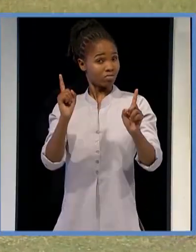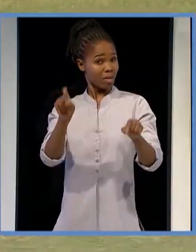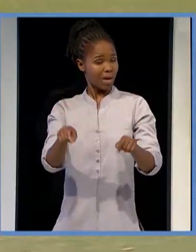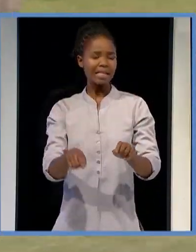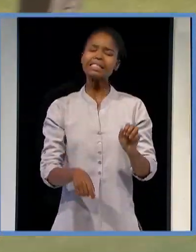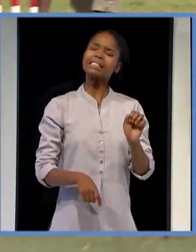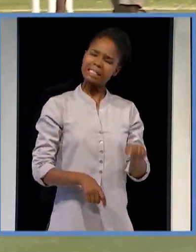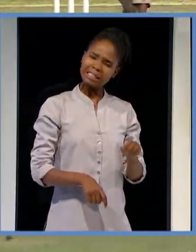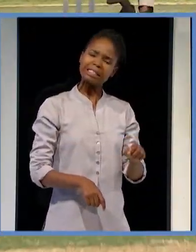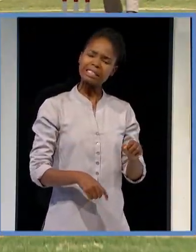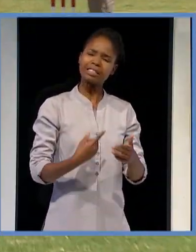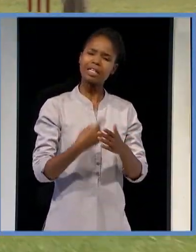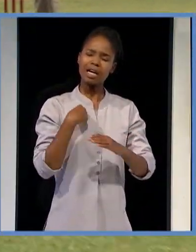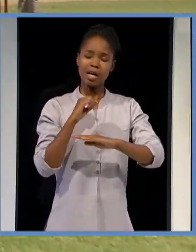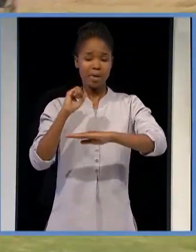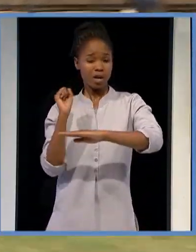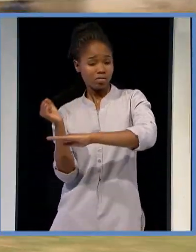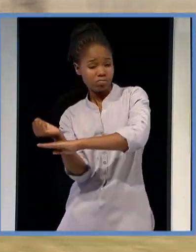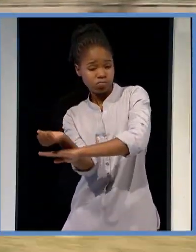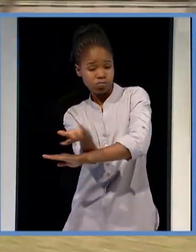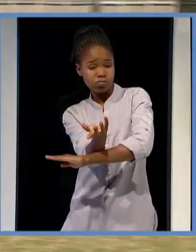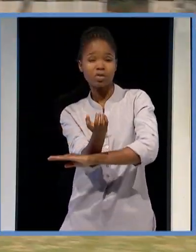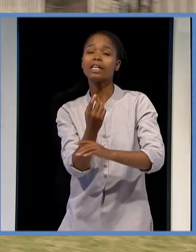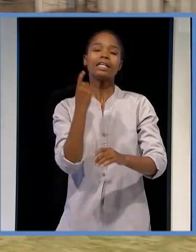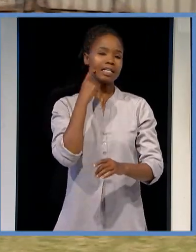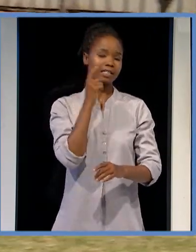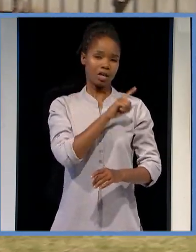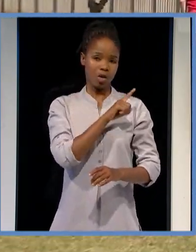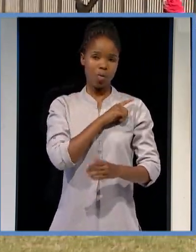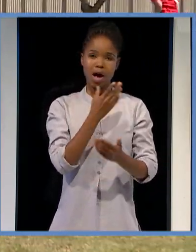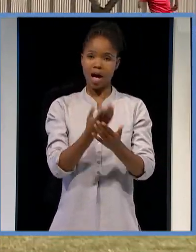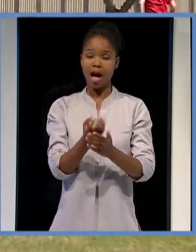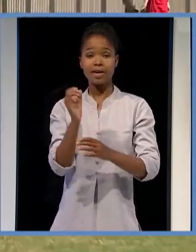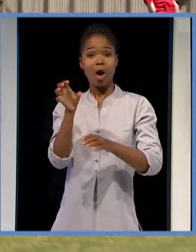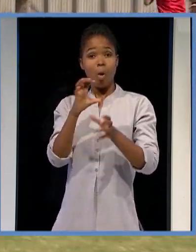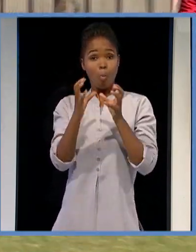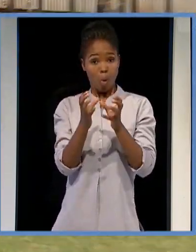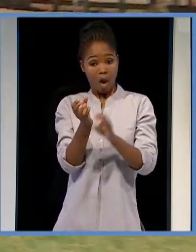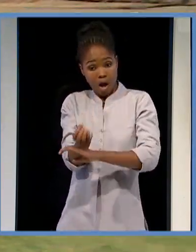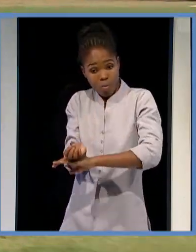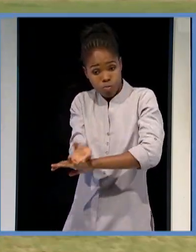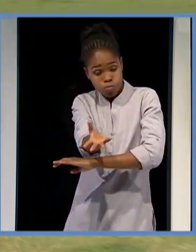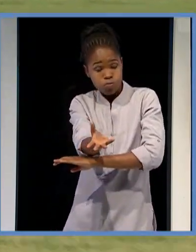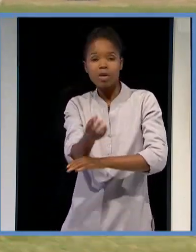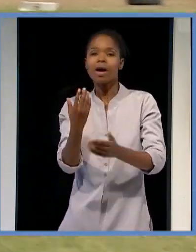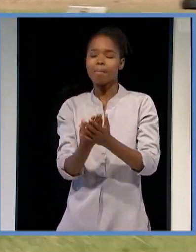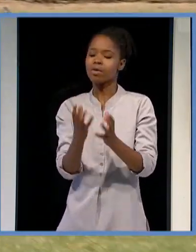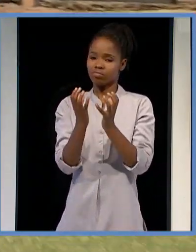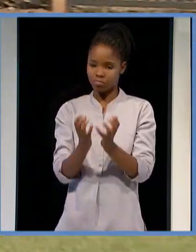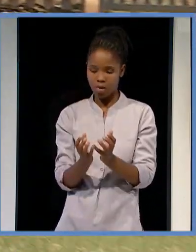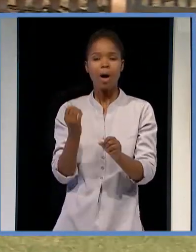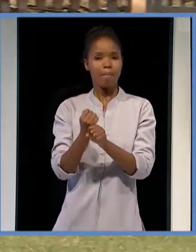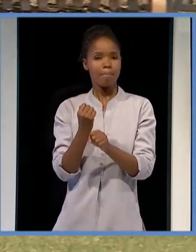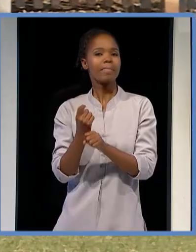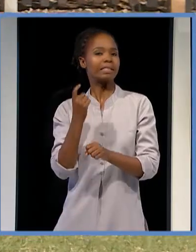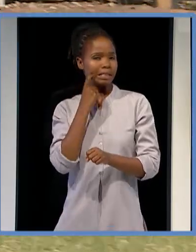that's an easier way to do it. The only way that would normally come into play is when the ball has been released. It's just an easier way for them to get into the